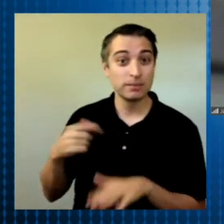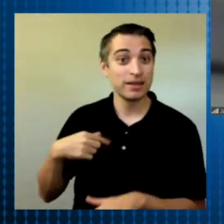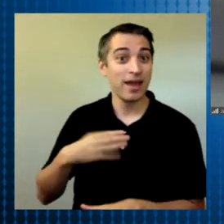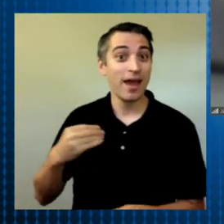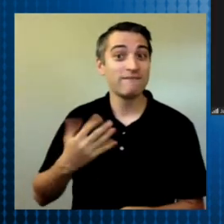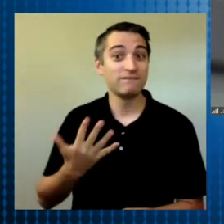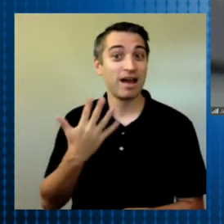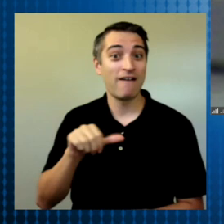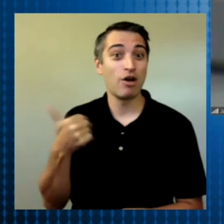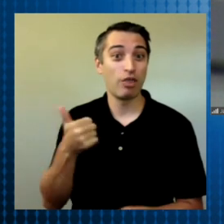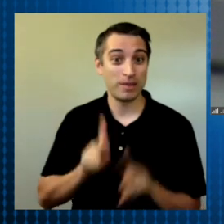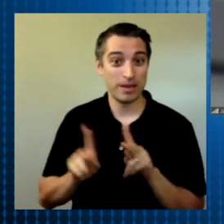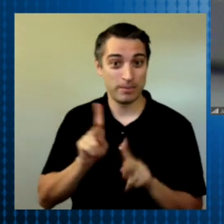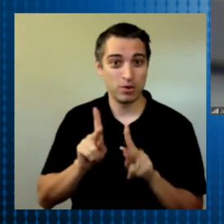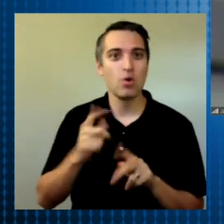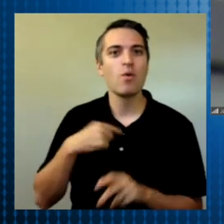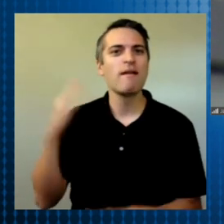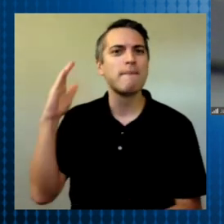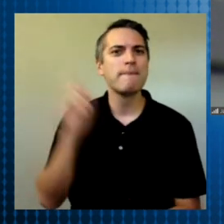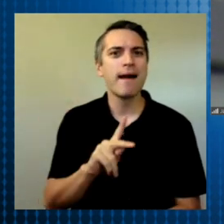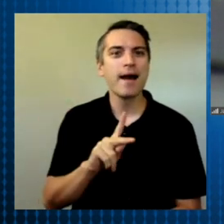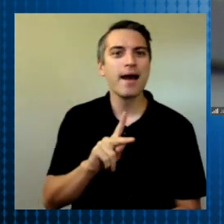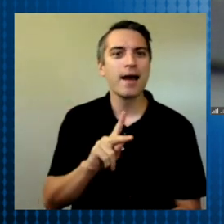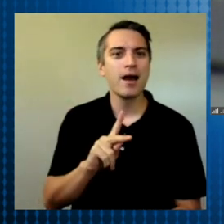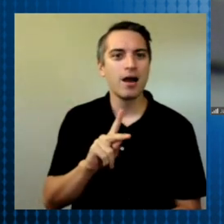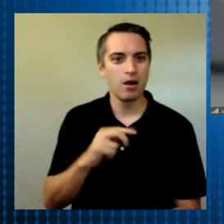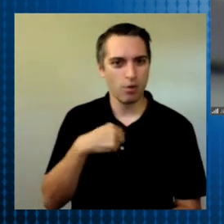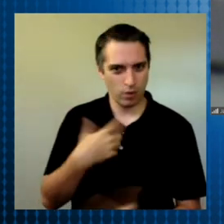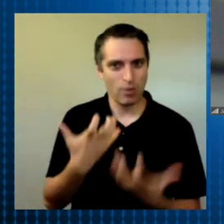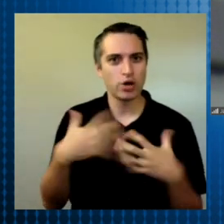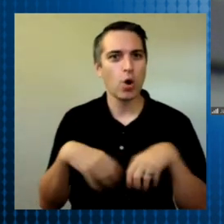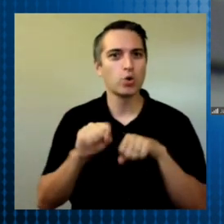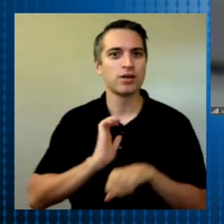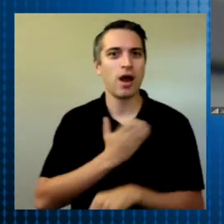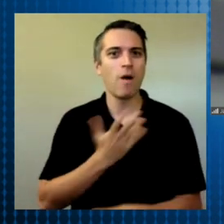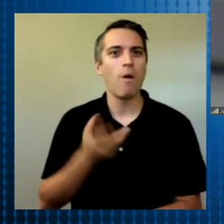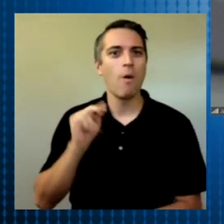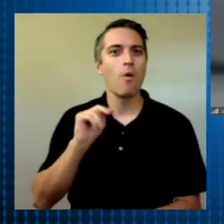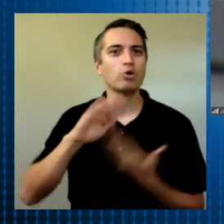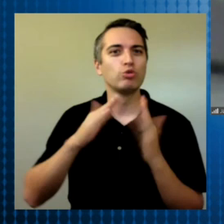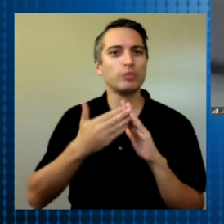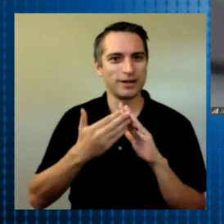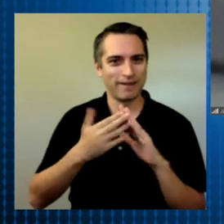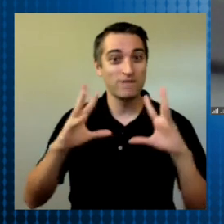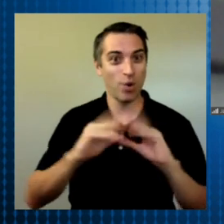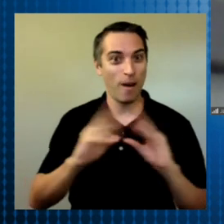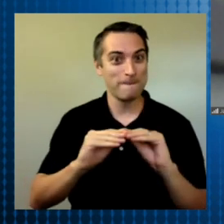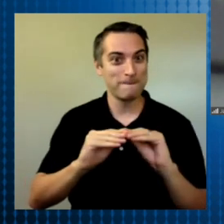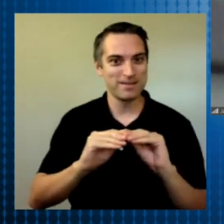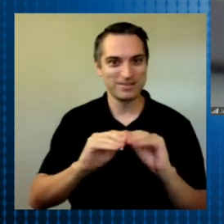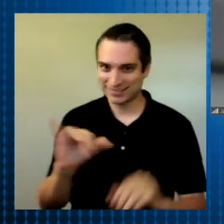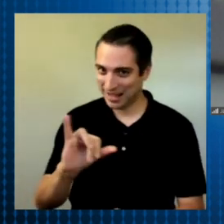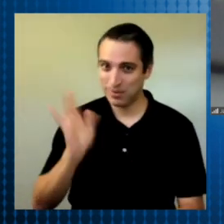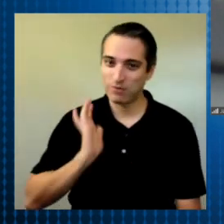that were selected to go with me, we came back and we decided to host our own community forum like the one that we attended. And of course, we